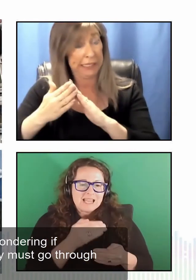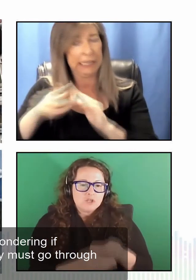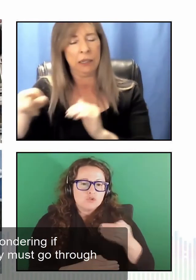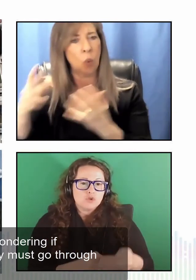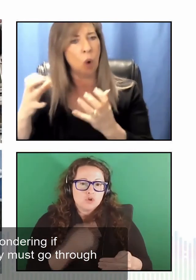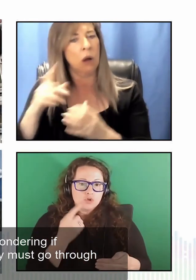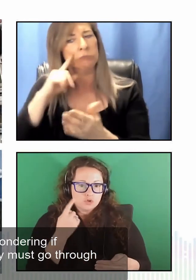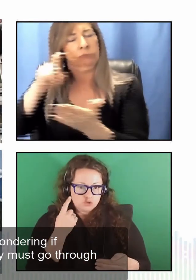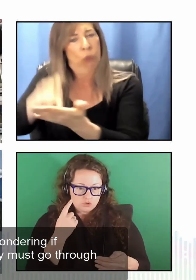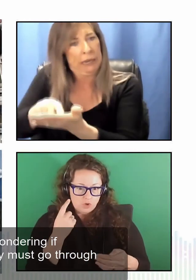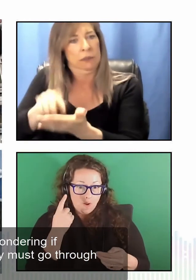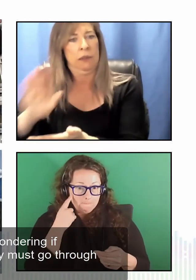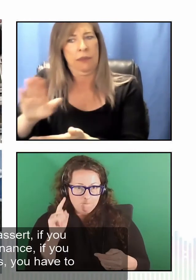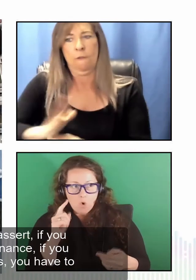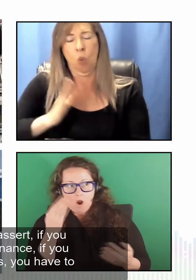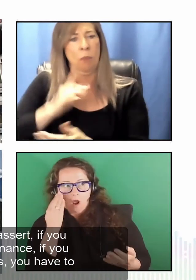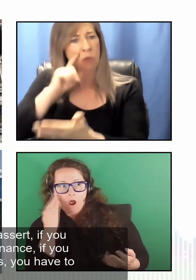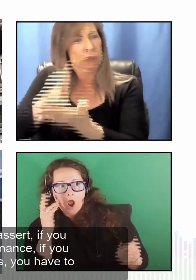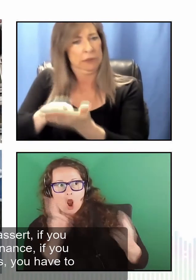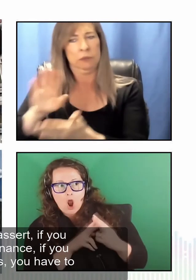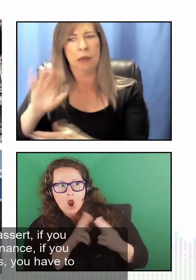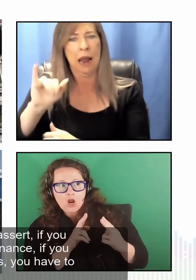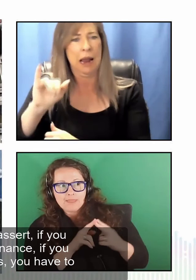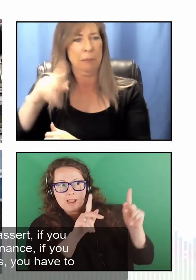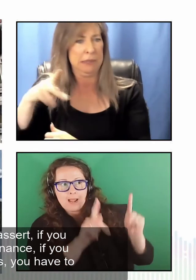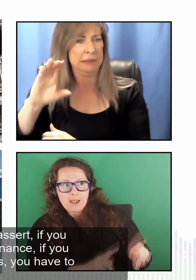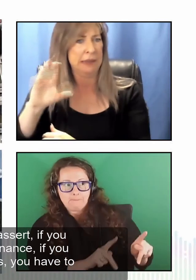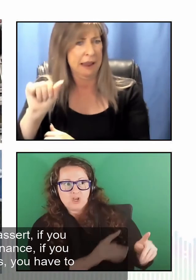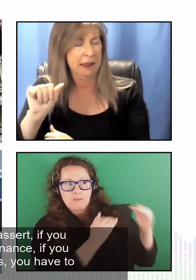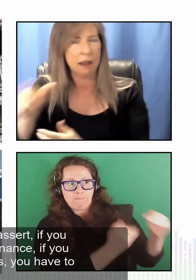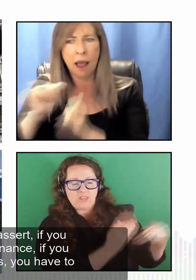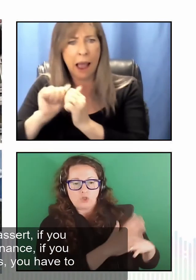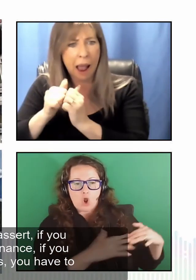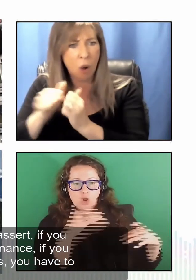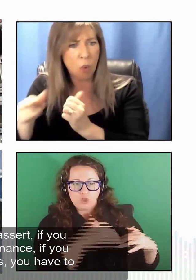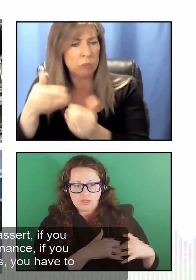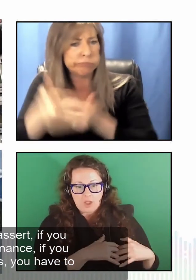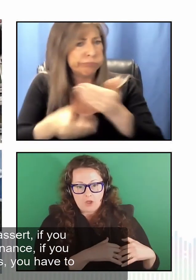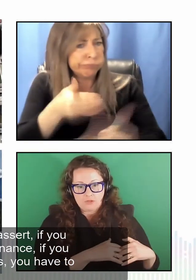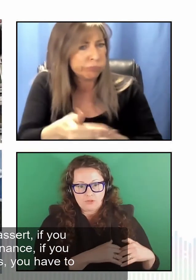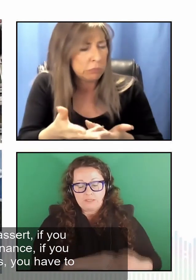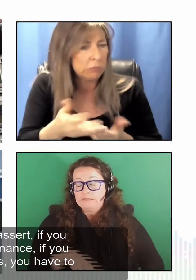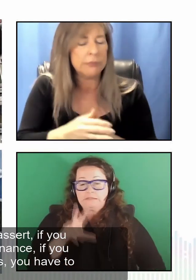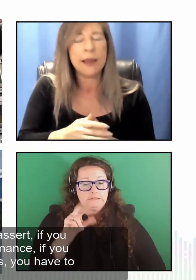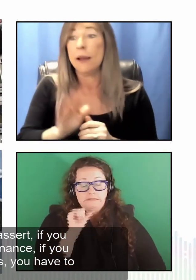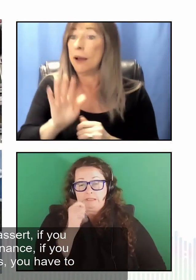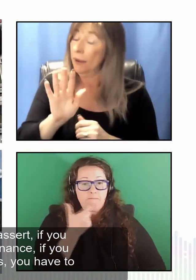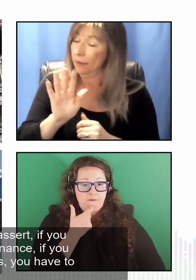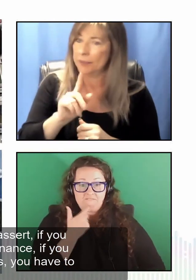of their IPCAs. Well, it's not easy, and this is why you have to